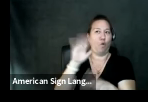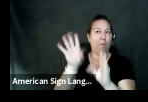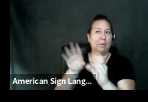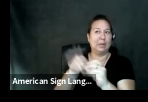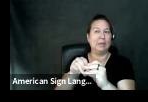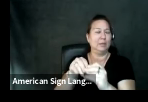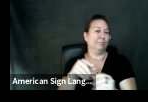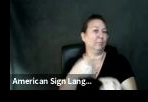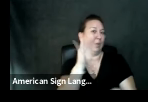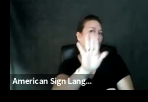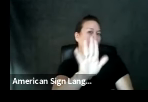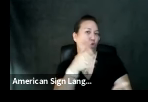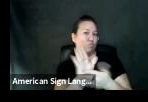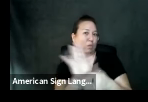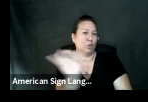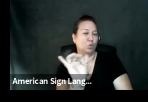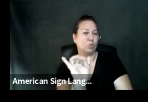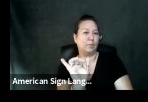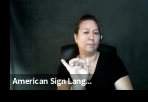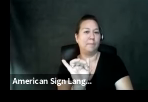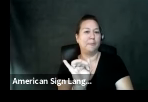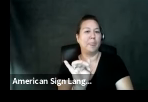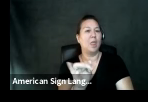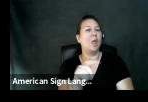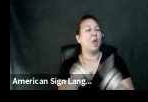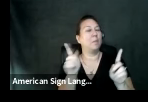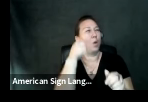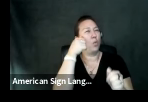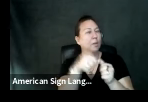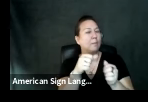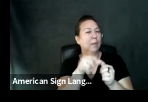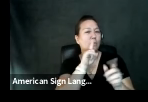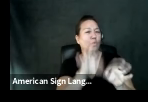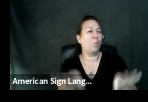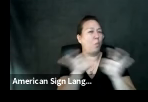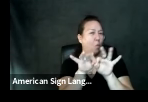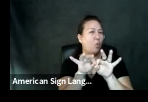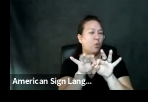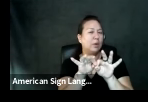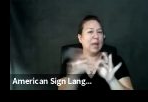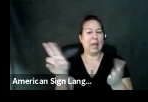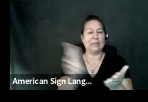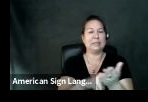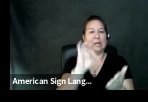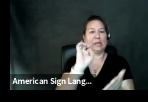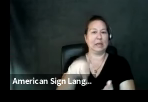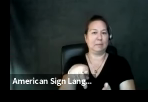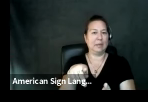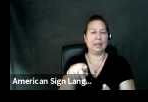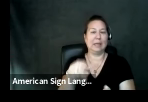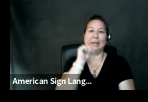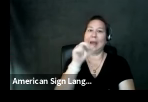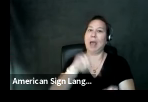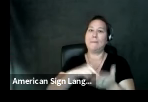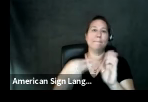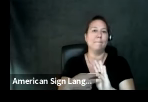And further to that, it's important to remember that a signed IEP is not set in stone, that can never